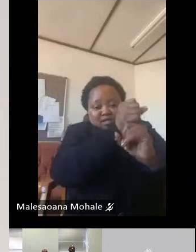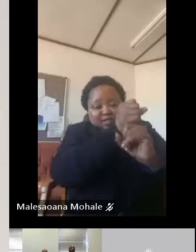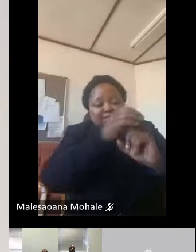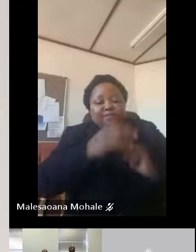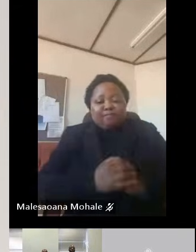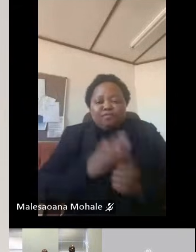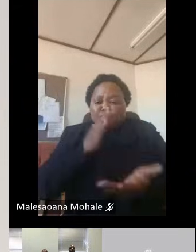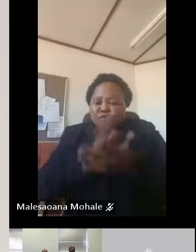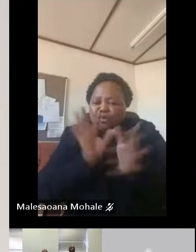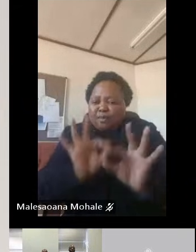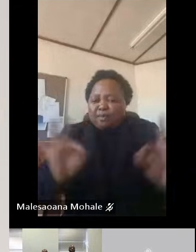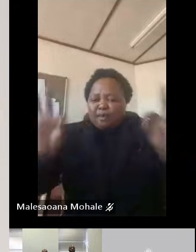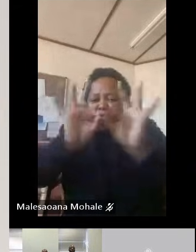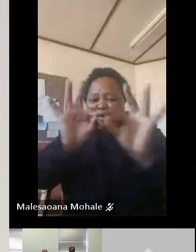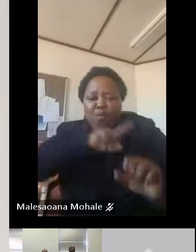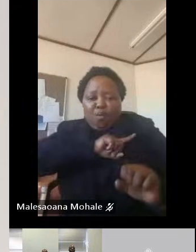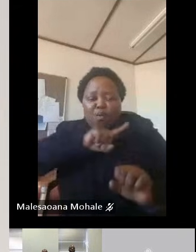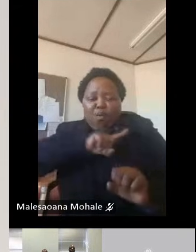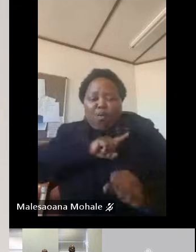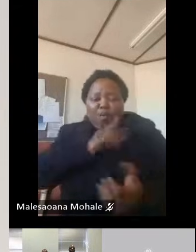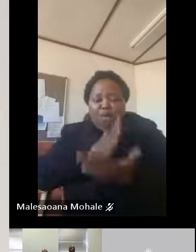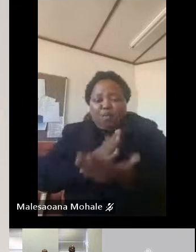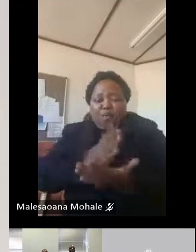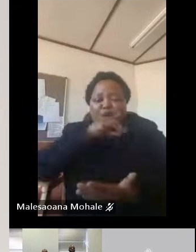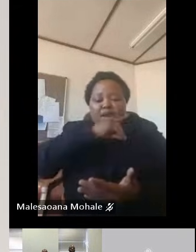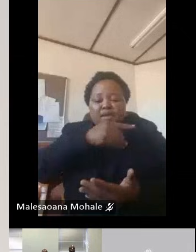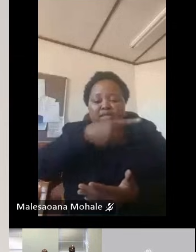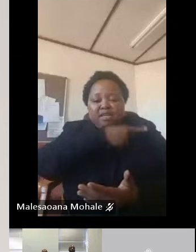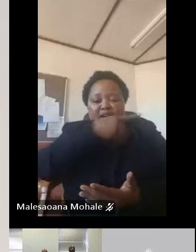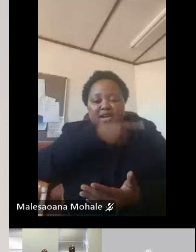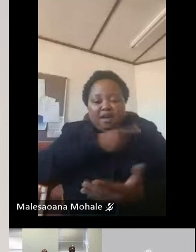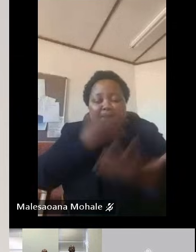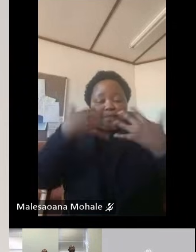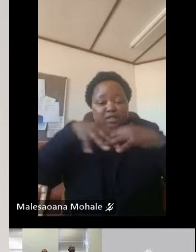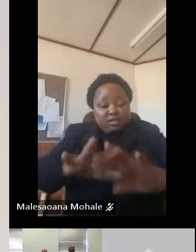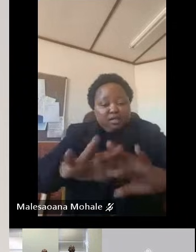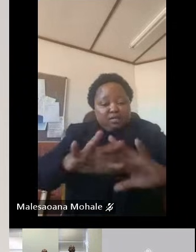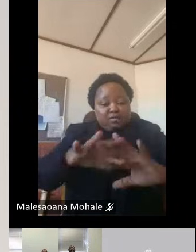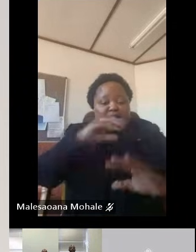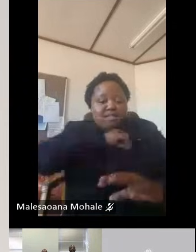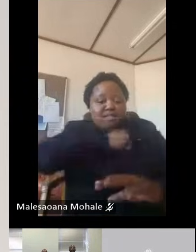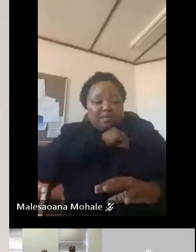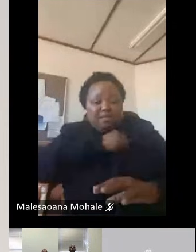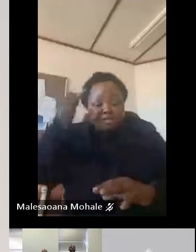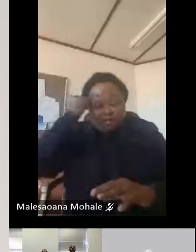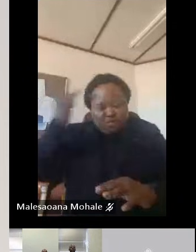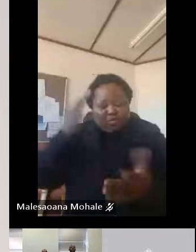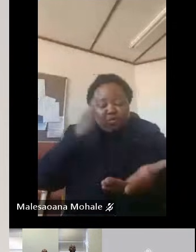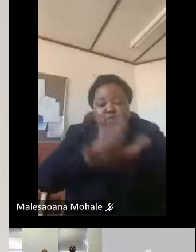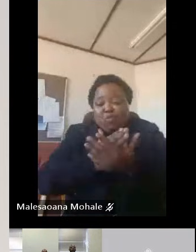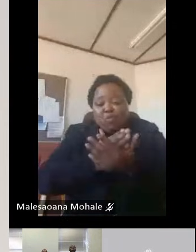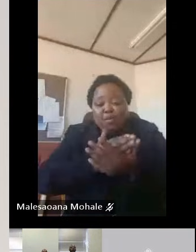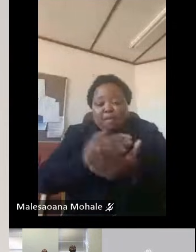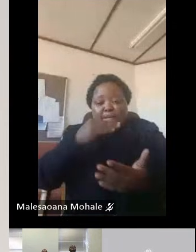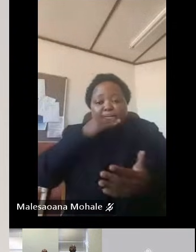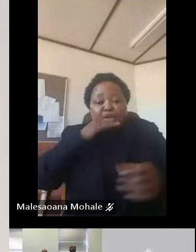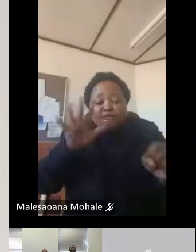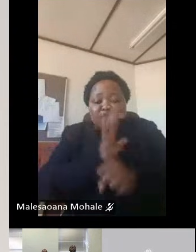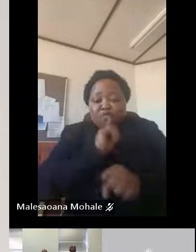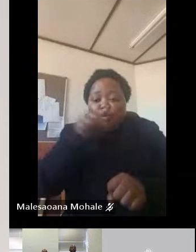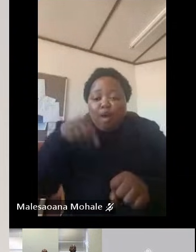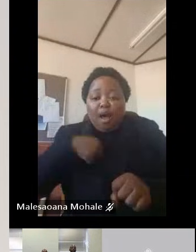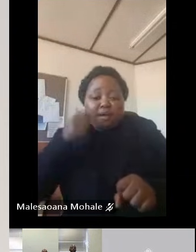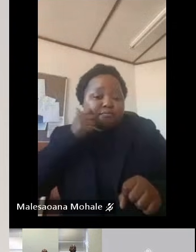considering that the issues of gender mainstreaming and disability inclusion, they're not just the concepts that are relevant to us as Lesotho,